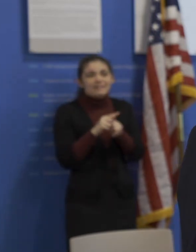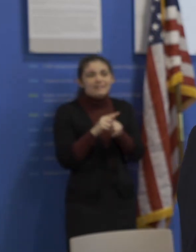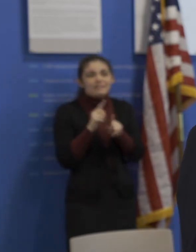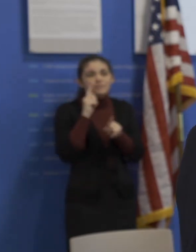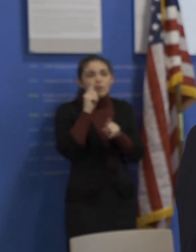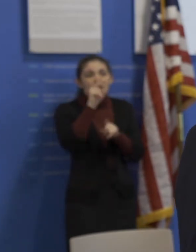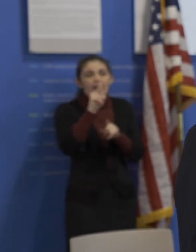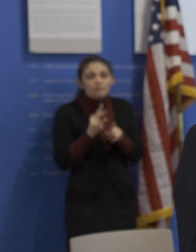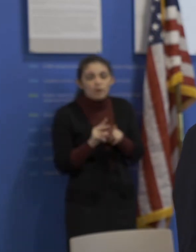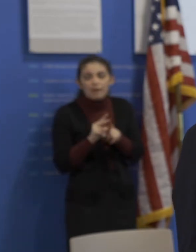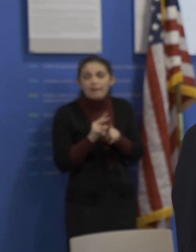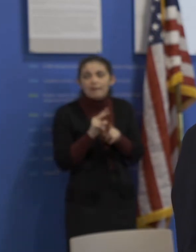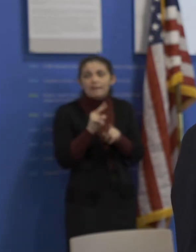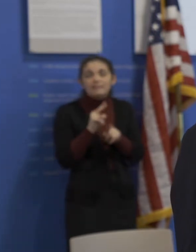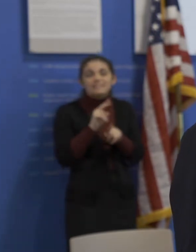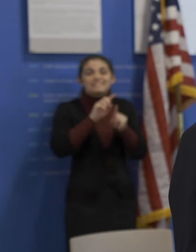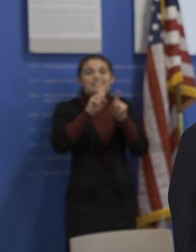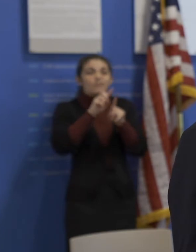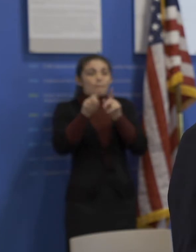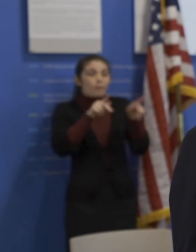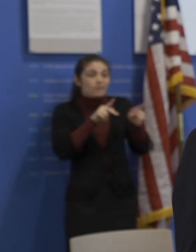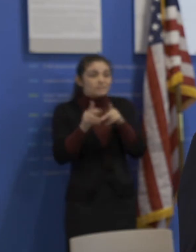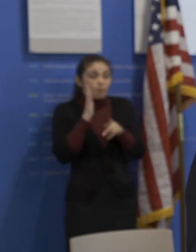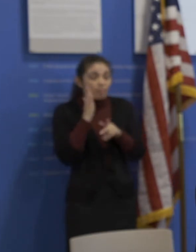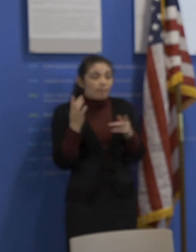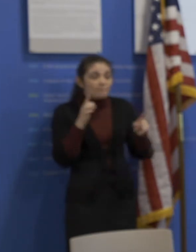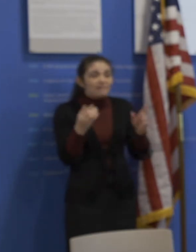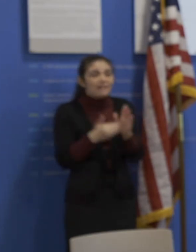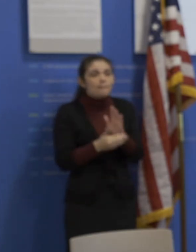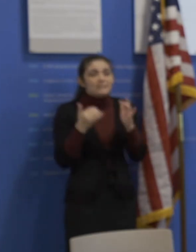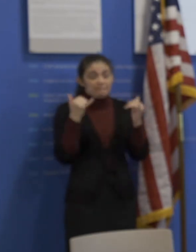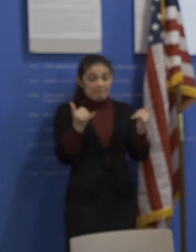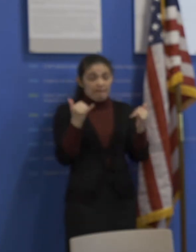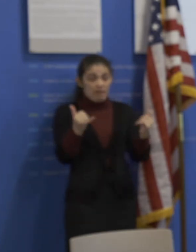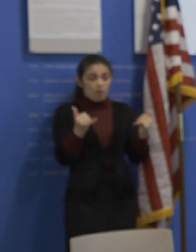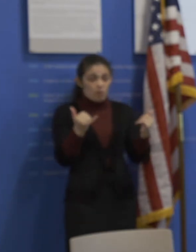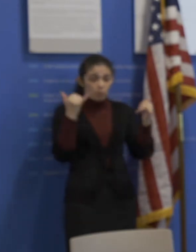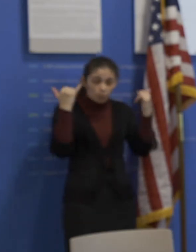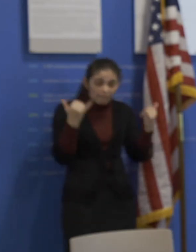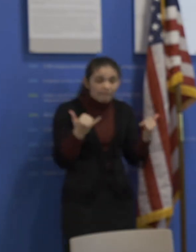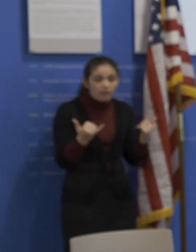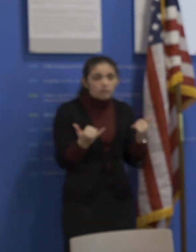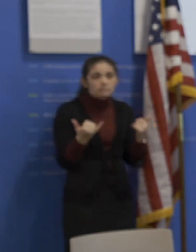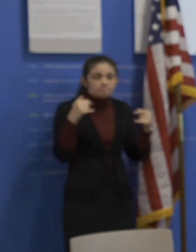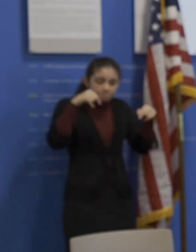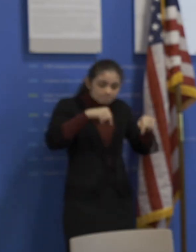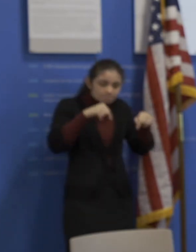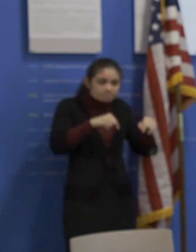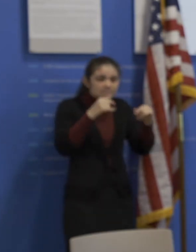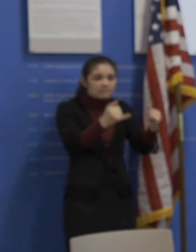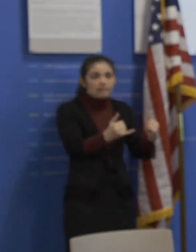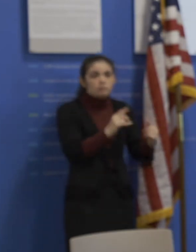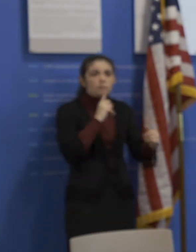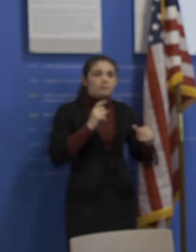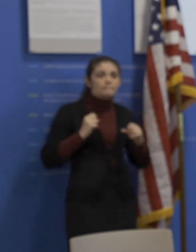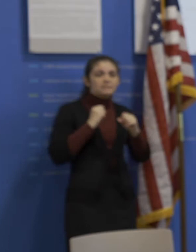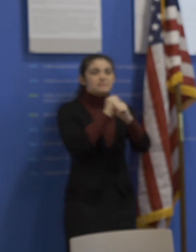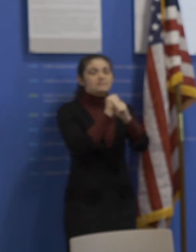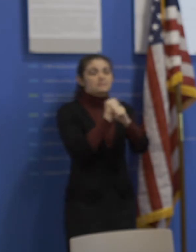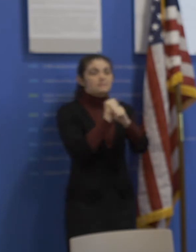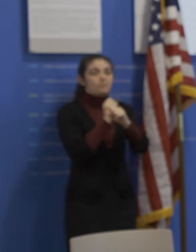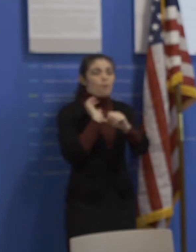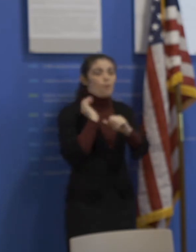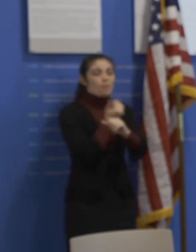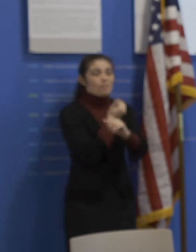parties to make those up at another time, and they will come. But right now, right here, right now, this is about protecting our vulnerable